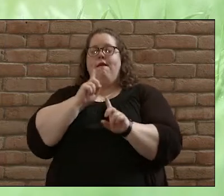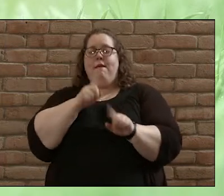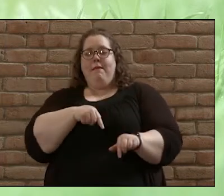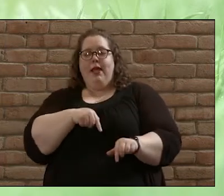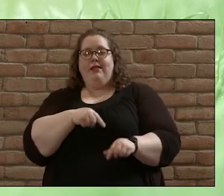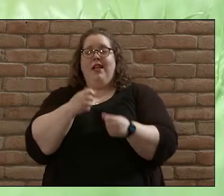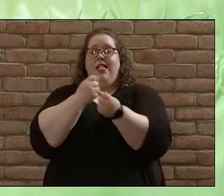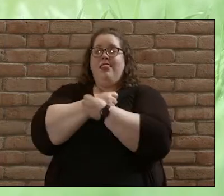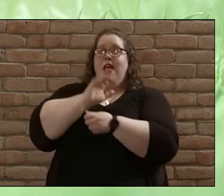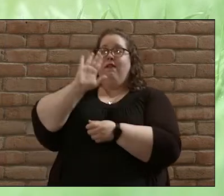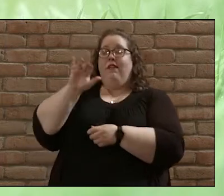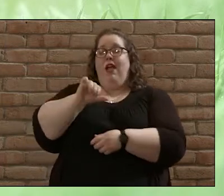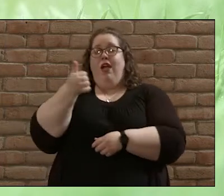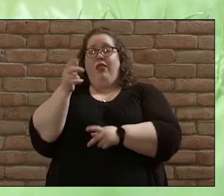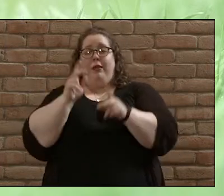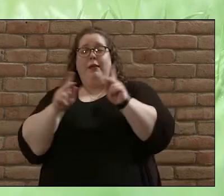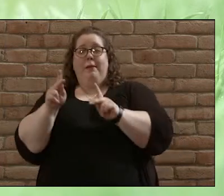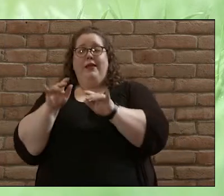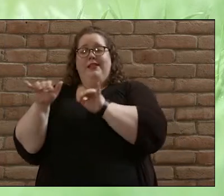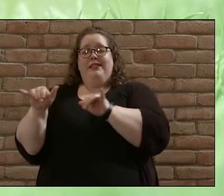as yourself.